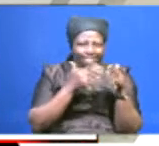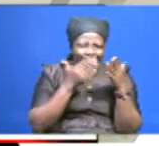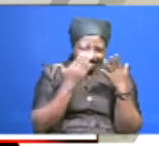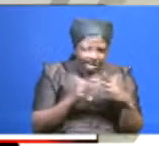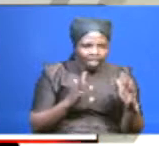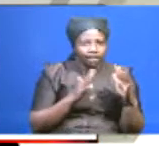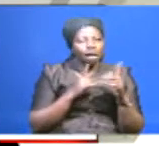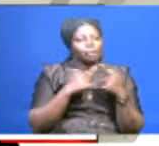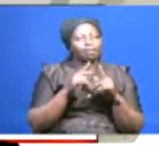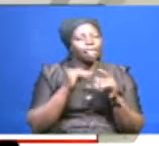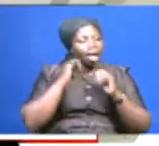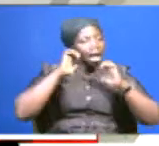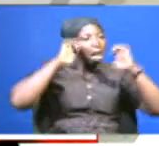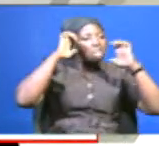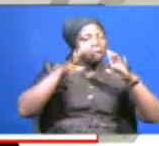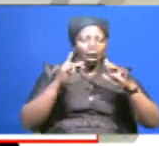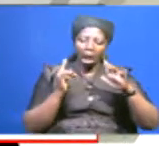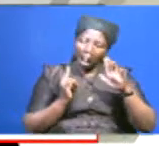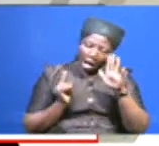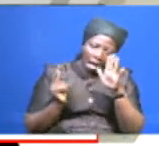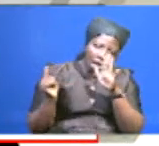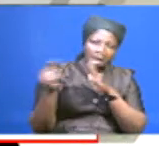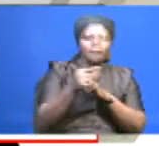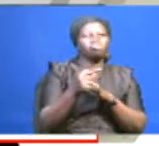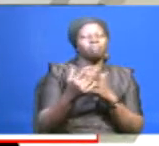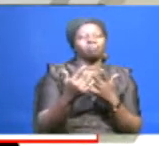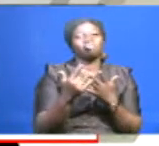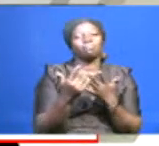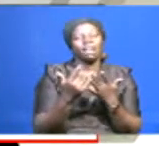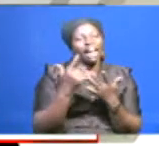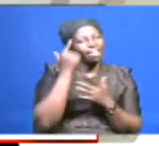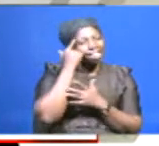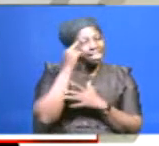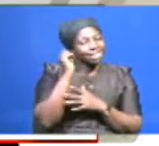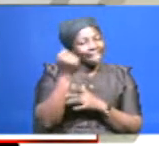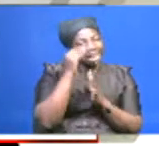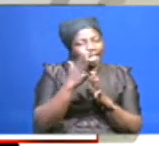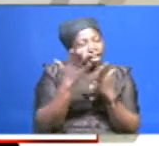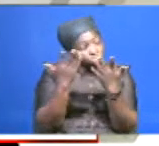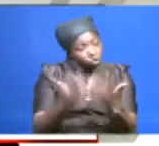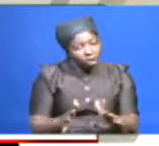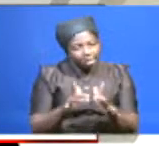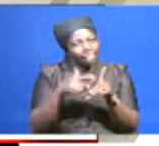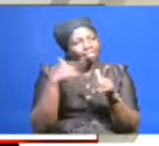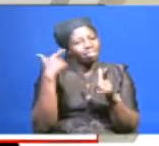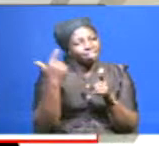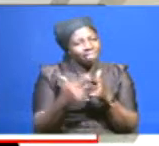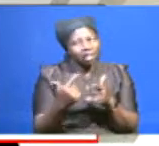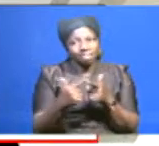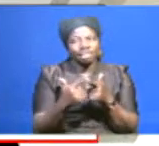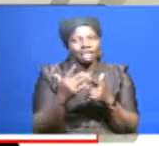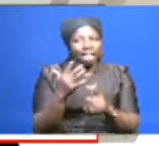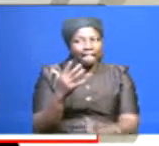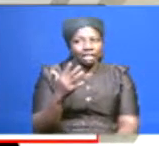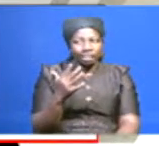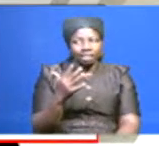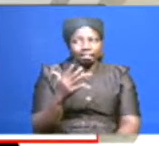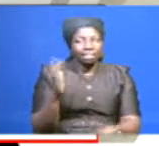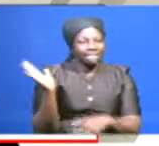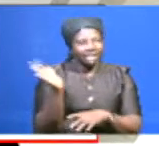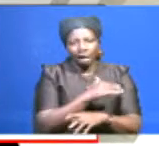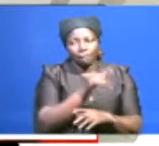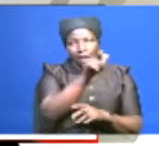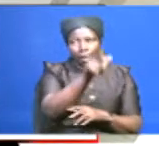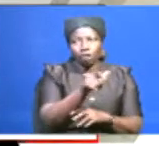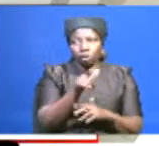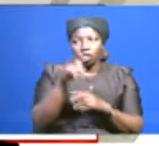came from behind. All right, and I think the Kenyan lost it and he slapped the guy. You remember actually, that? The